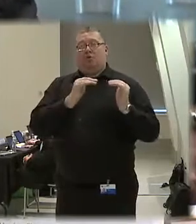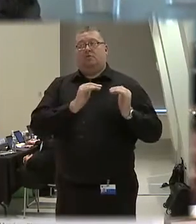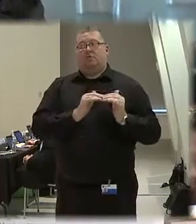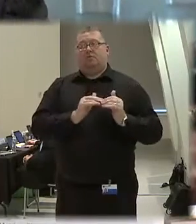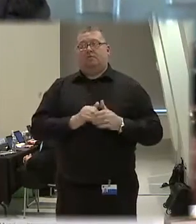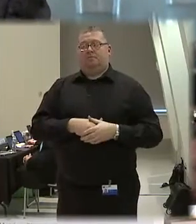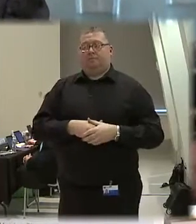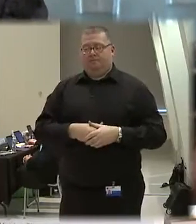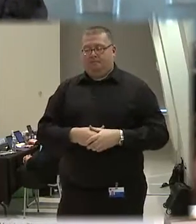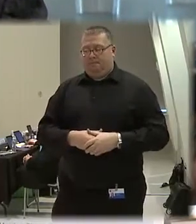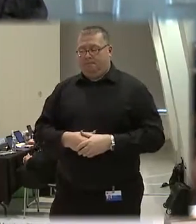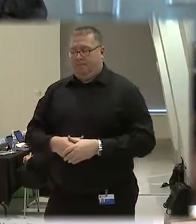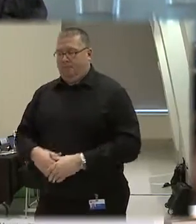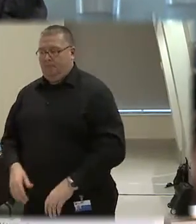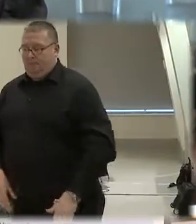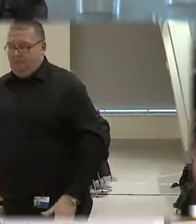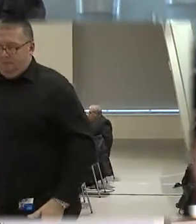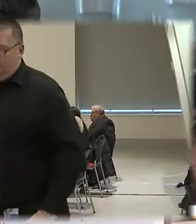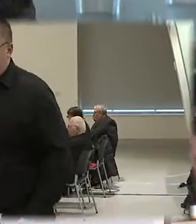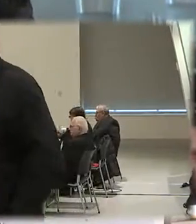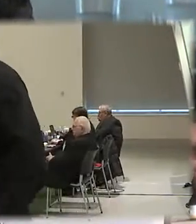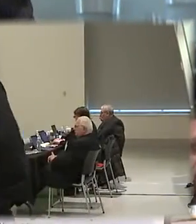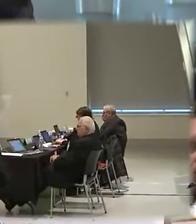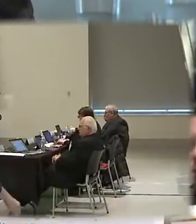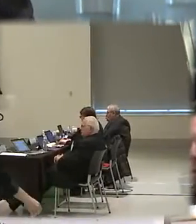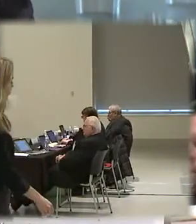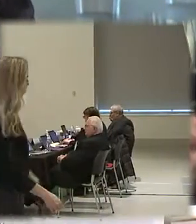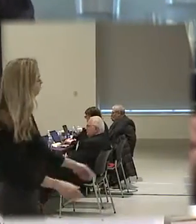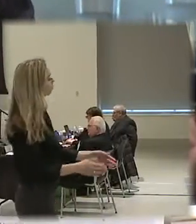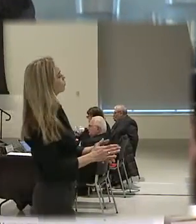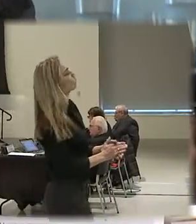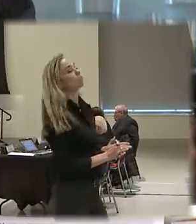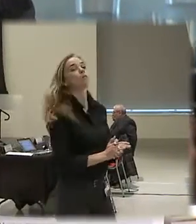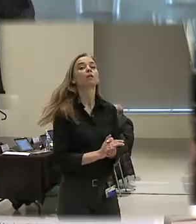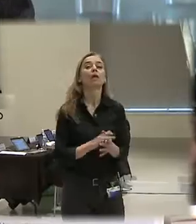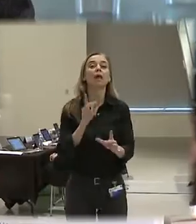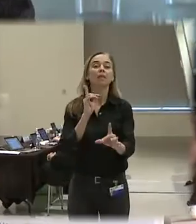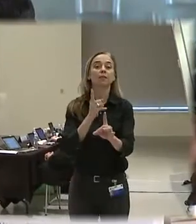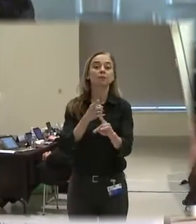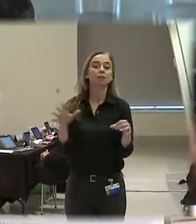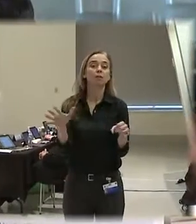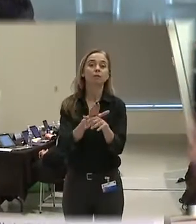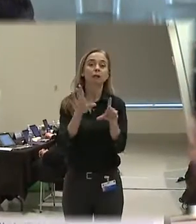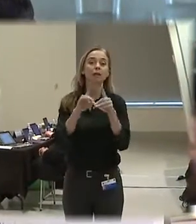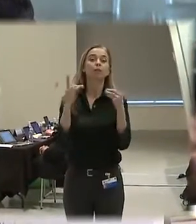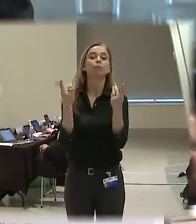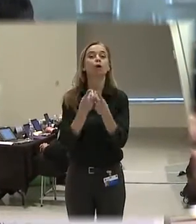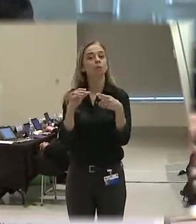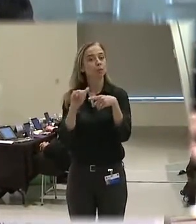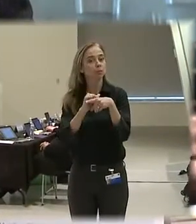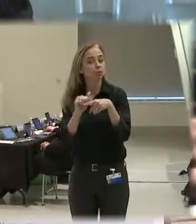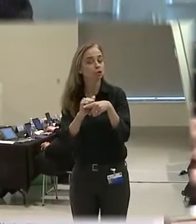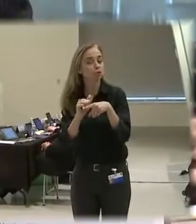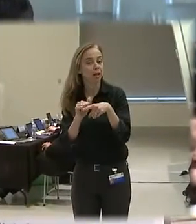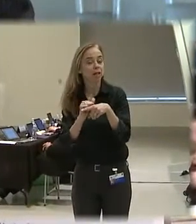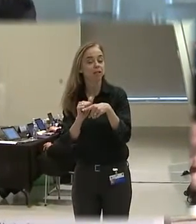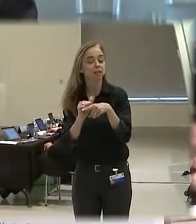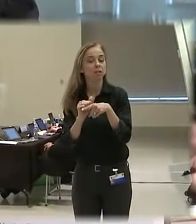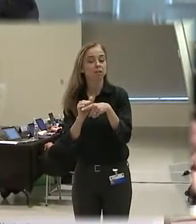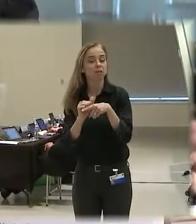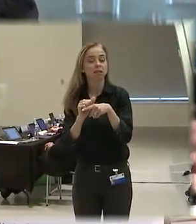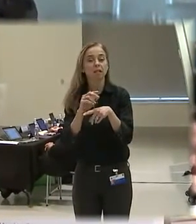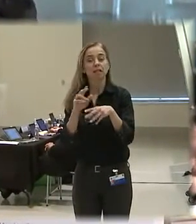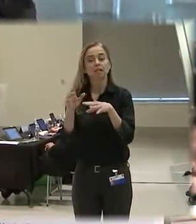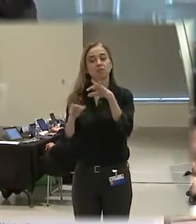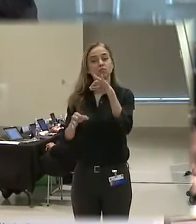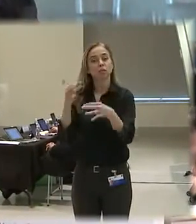don't have to tell you about the aspects of that, but at this point, the entire department has been trained in legitimacy and procedural justice, and